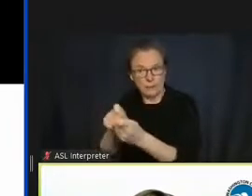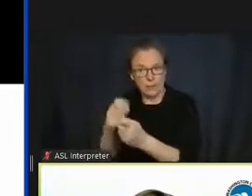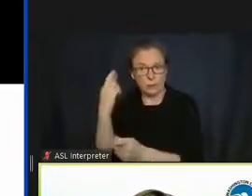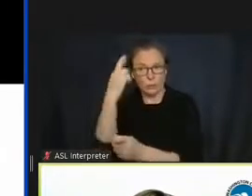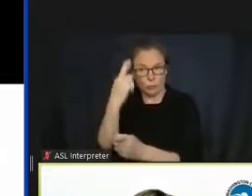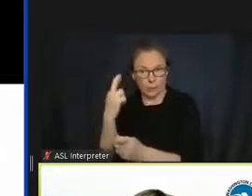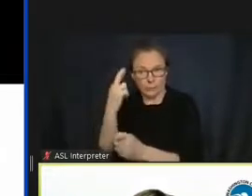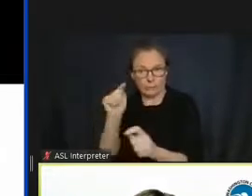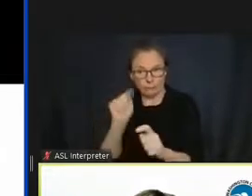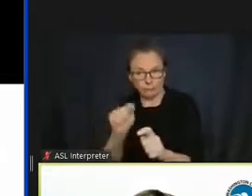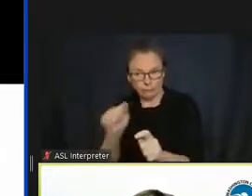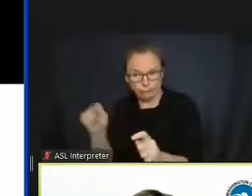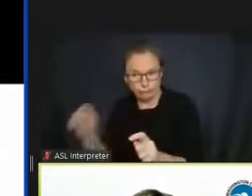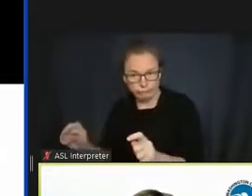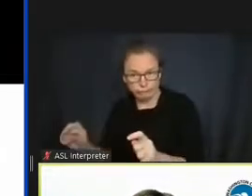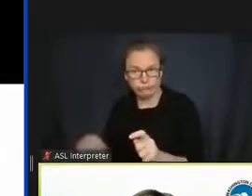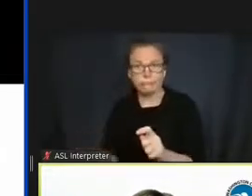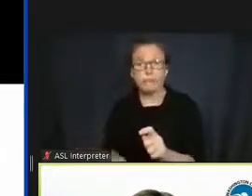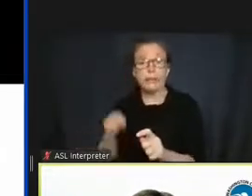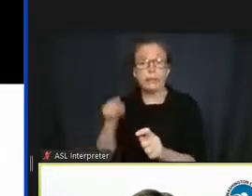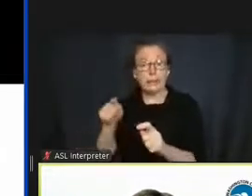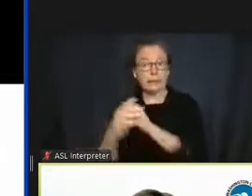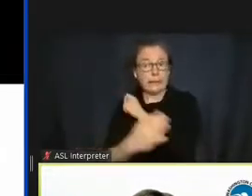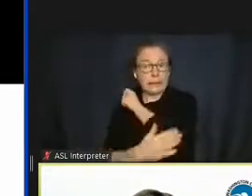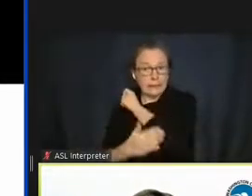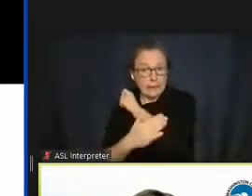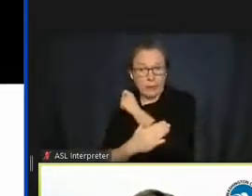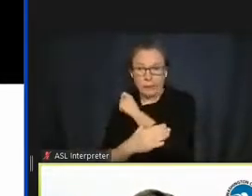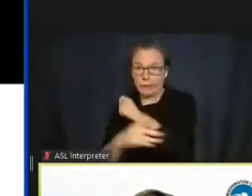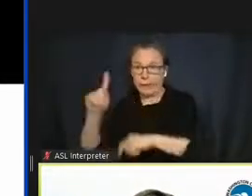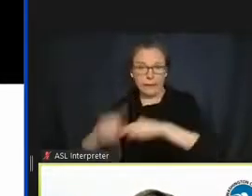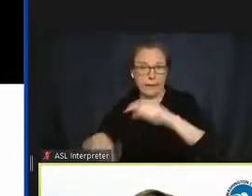purposes and over which the county has little discretion.